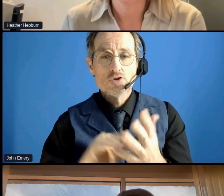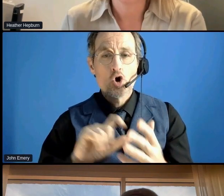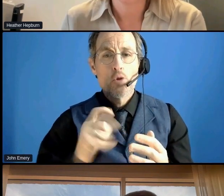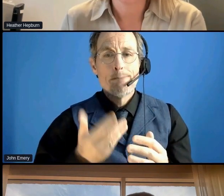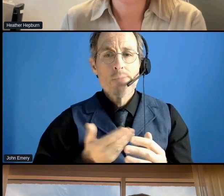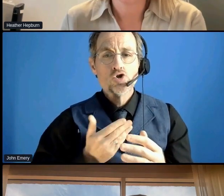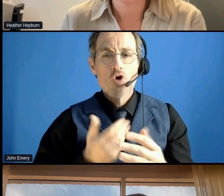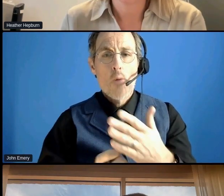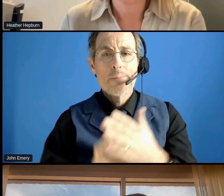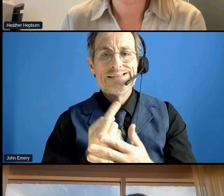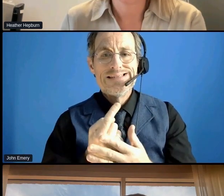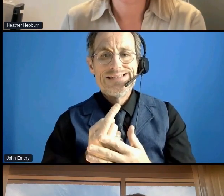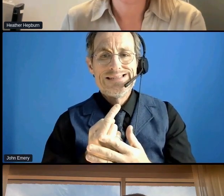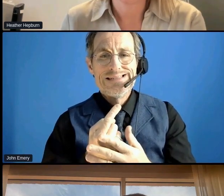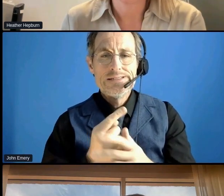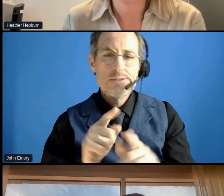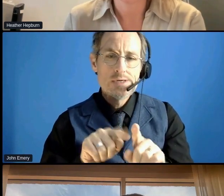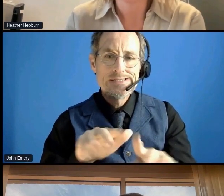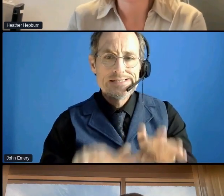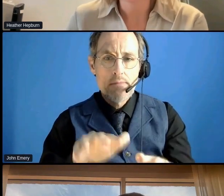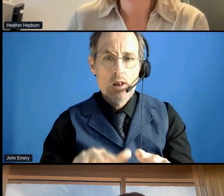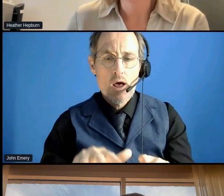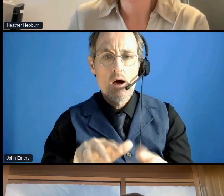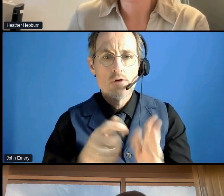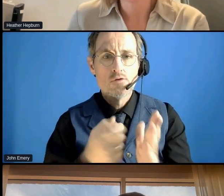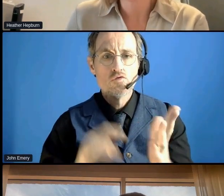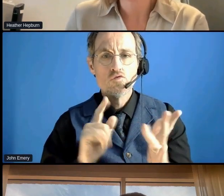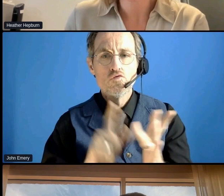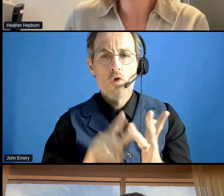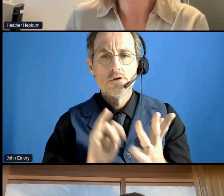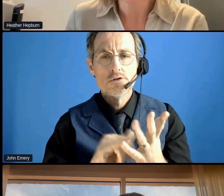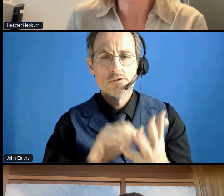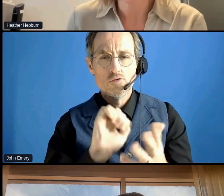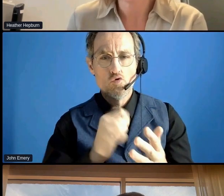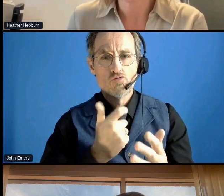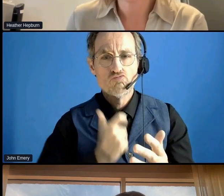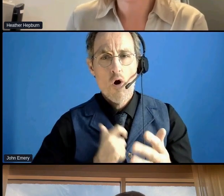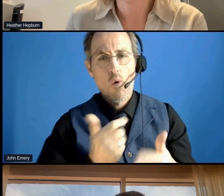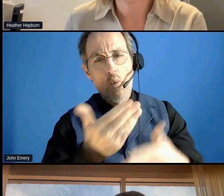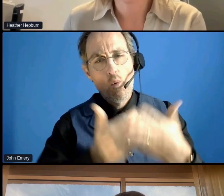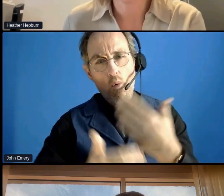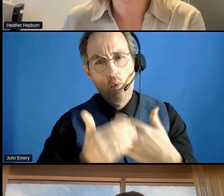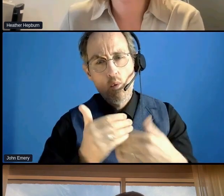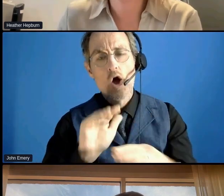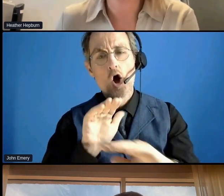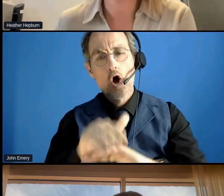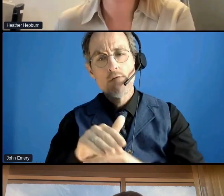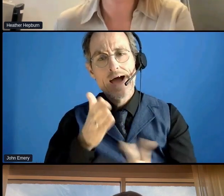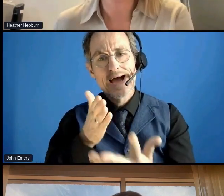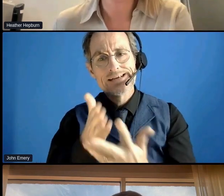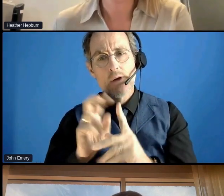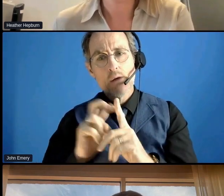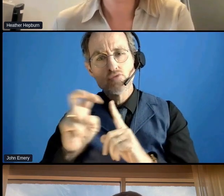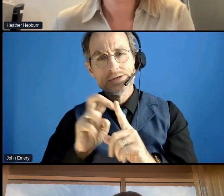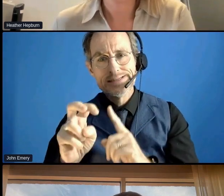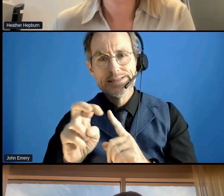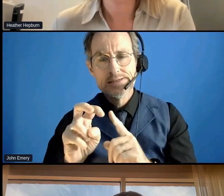sense of the work that you're doing. So, can you tell us a bit about your role, and also the sort of the role of accessible travel in the Visit Britain sort